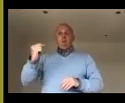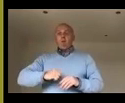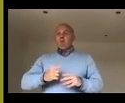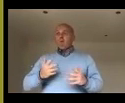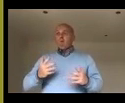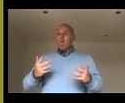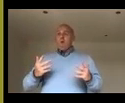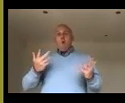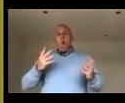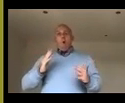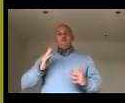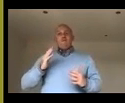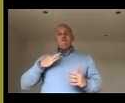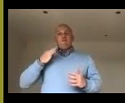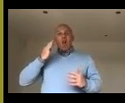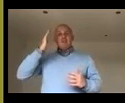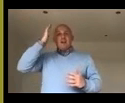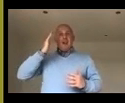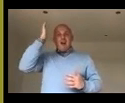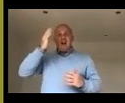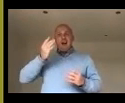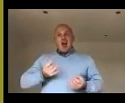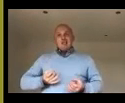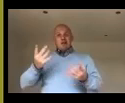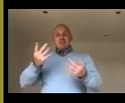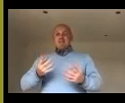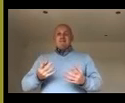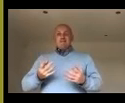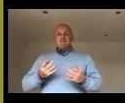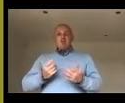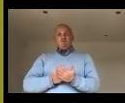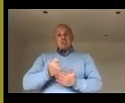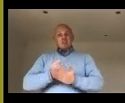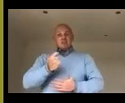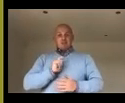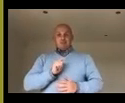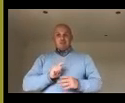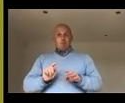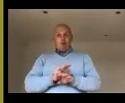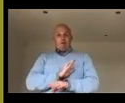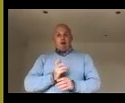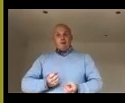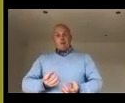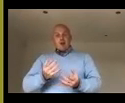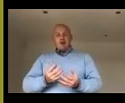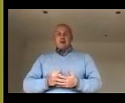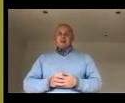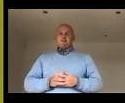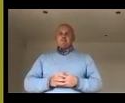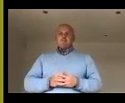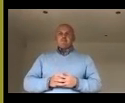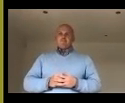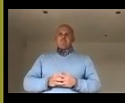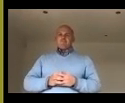also volunteer expenses, the basic bills of rent, it will cover those sorts of things. It'll help you build the capacity of